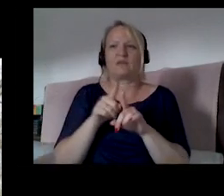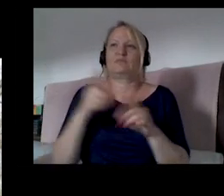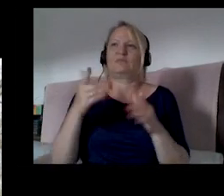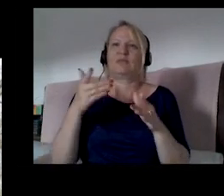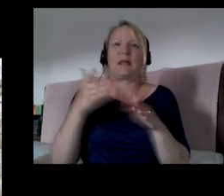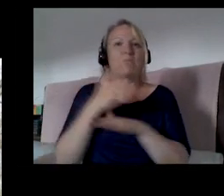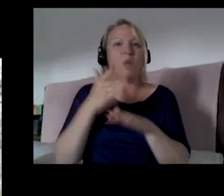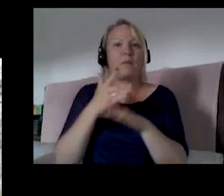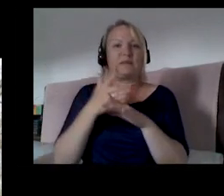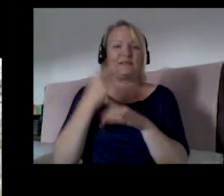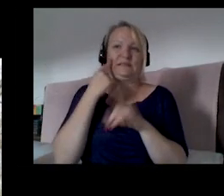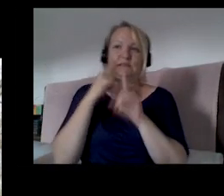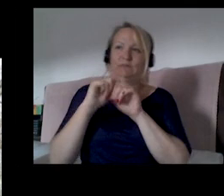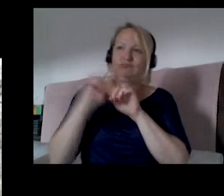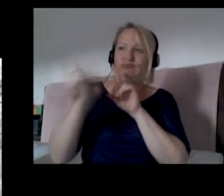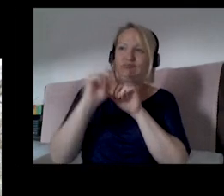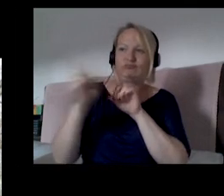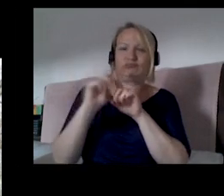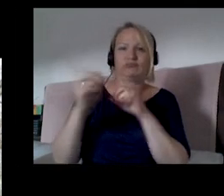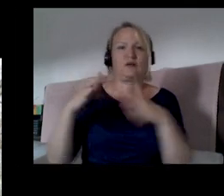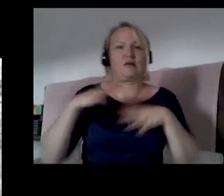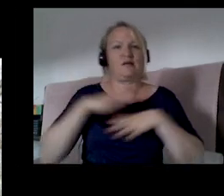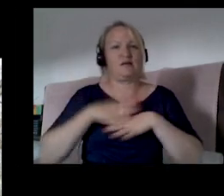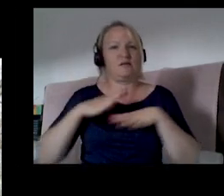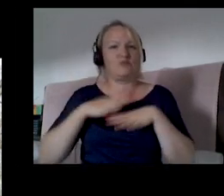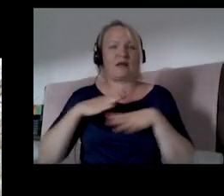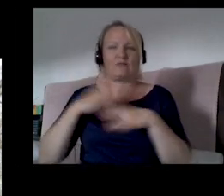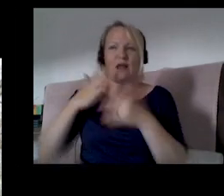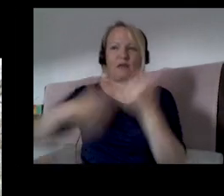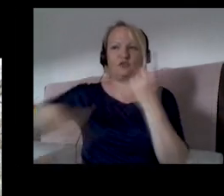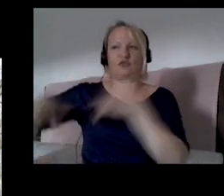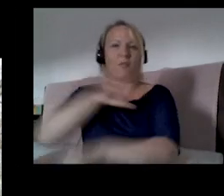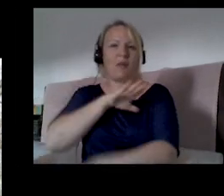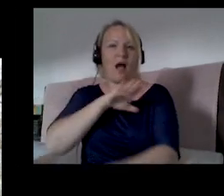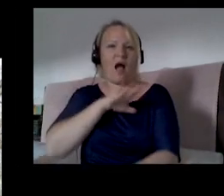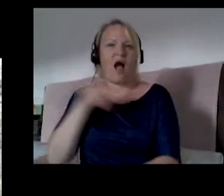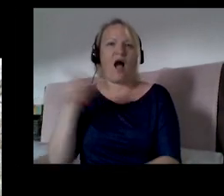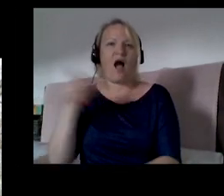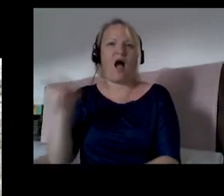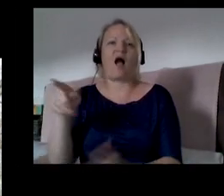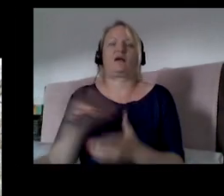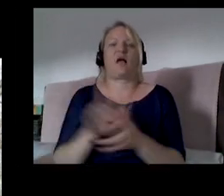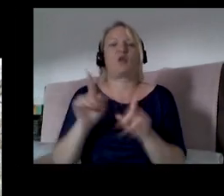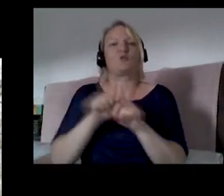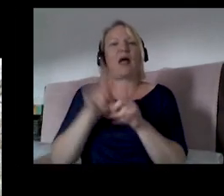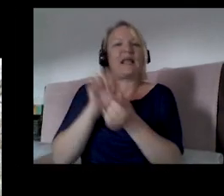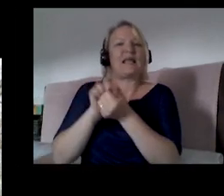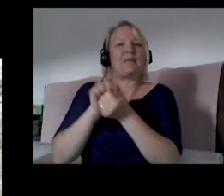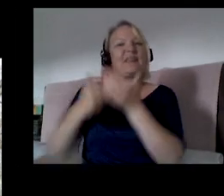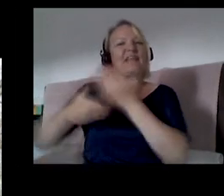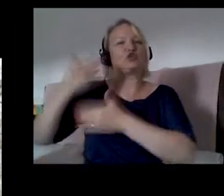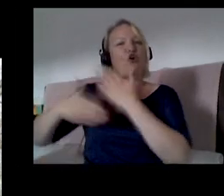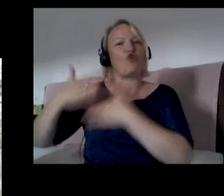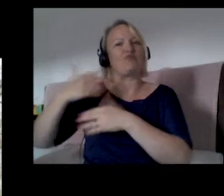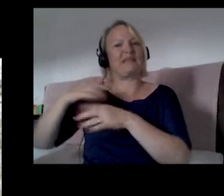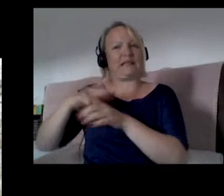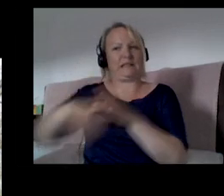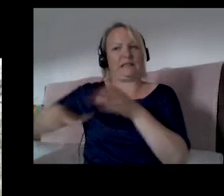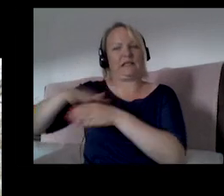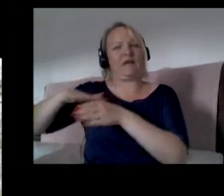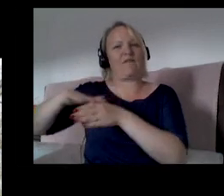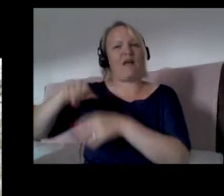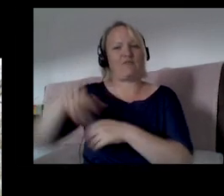determining these, we considered factors such as connections for employment, education, recreational green space, as well as addressing